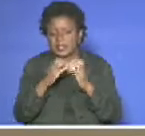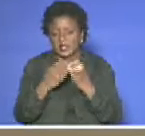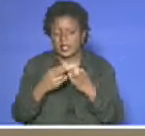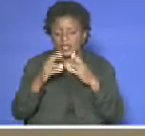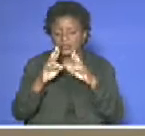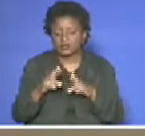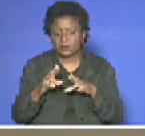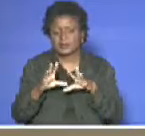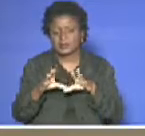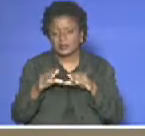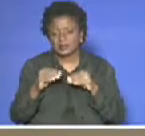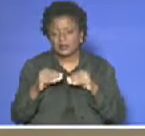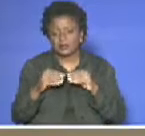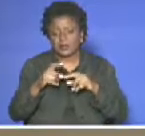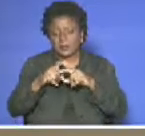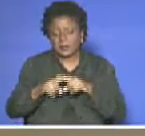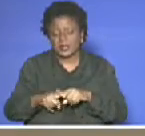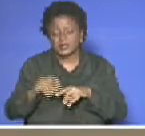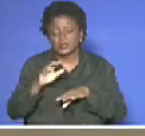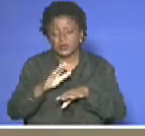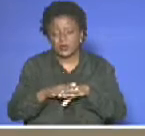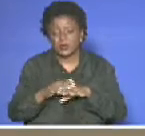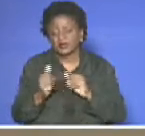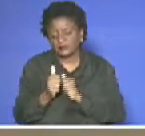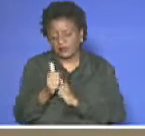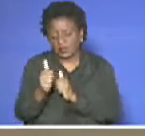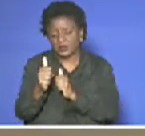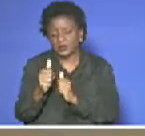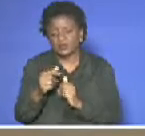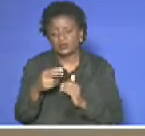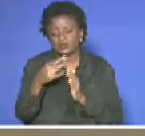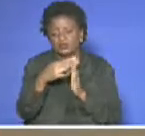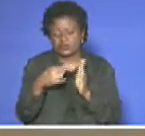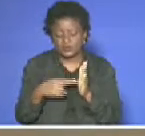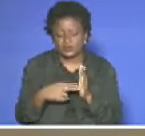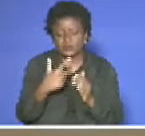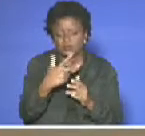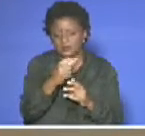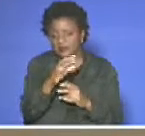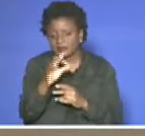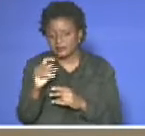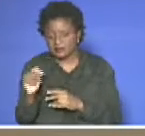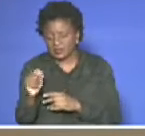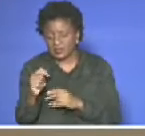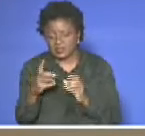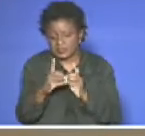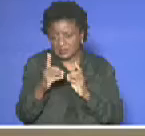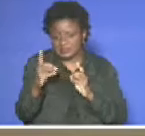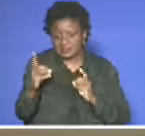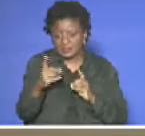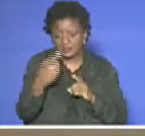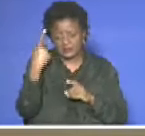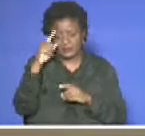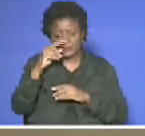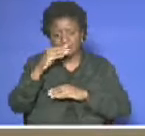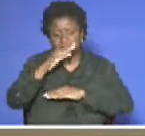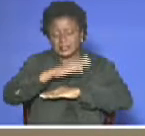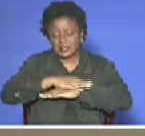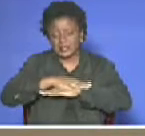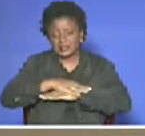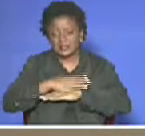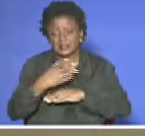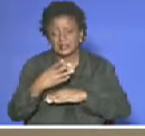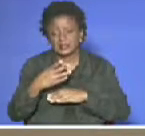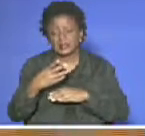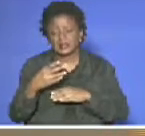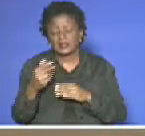permissible based on the rules. So, you know, we have 3 feet distancing of desk and so forth. Of course, as the law is and as both of